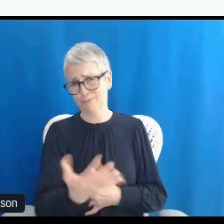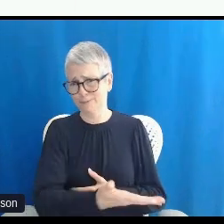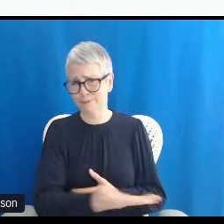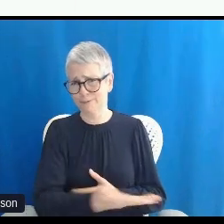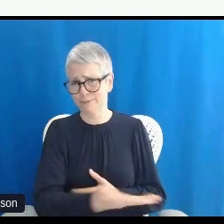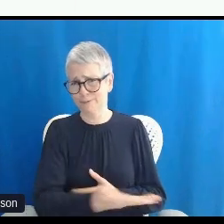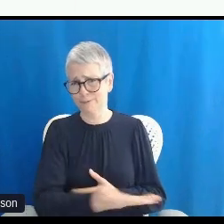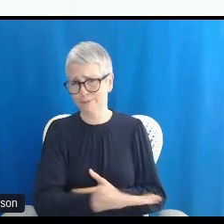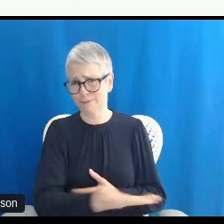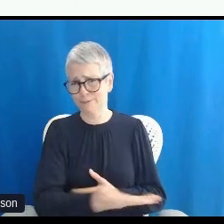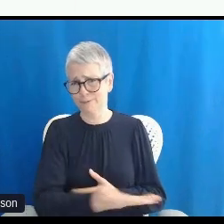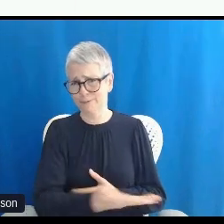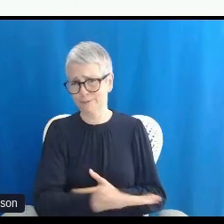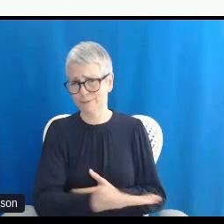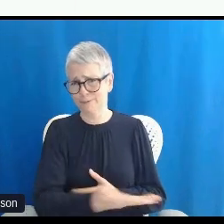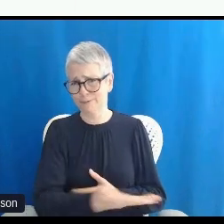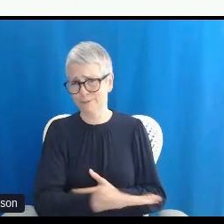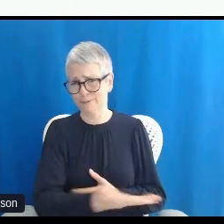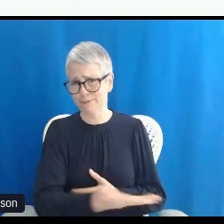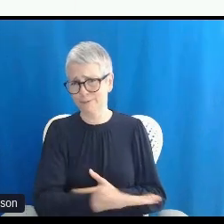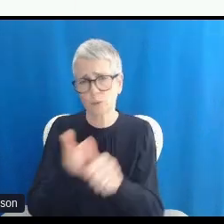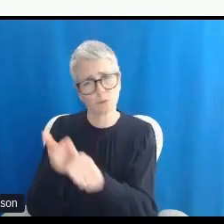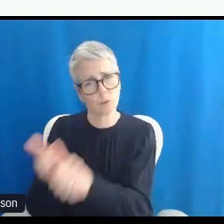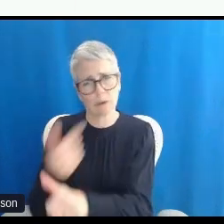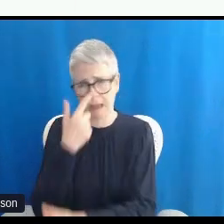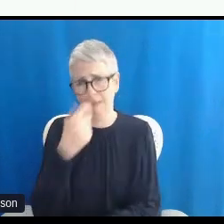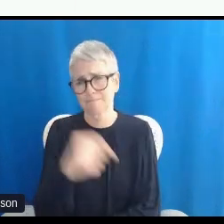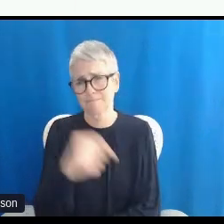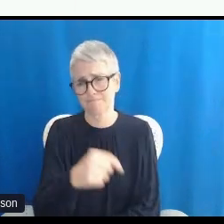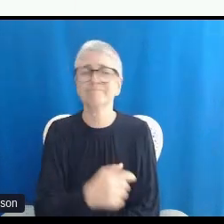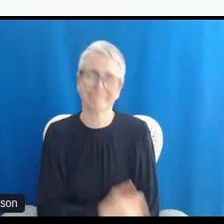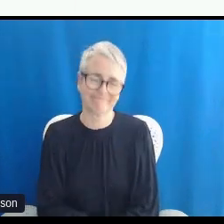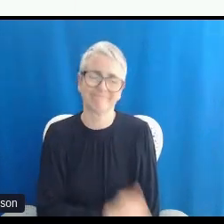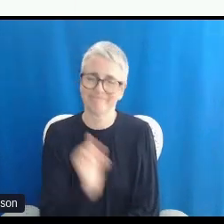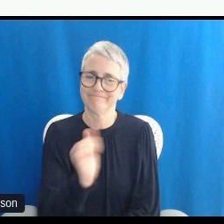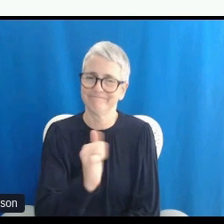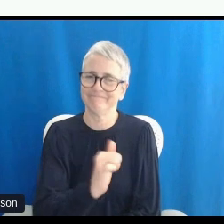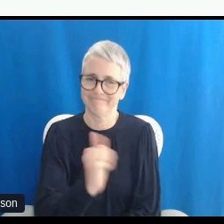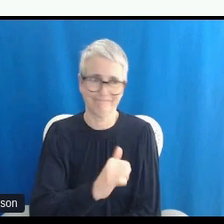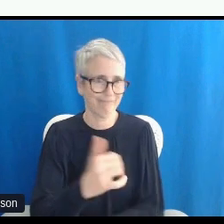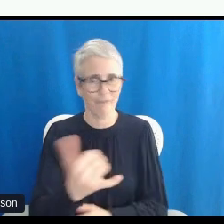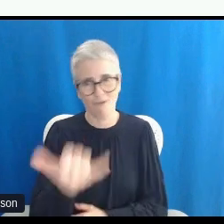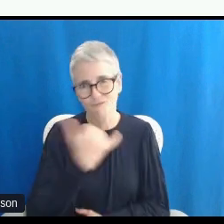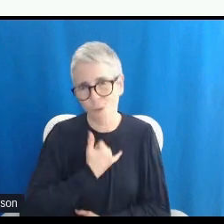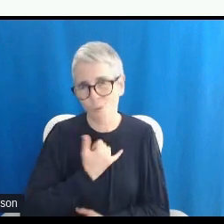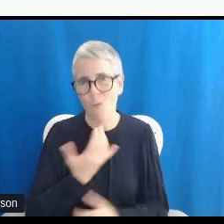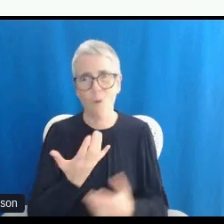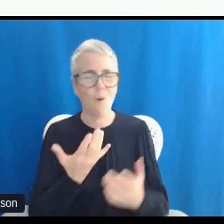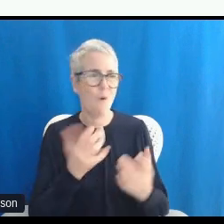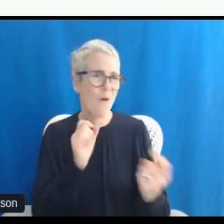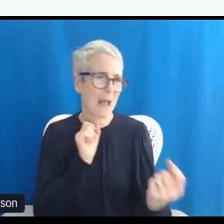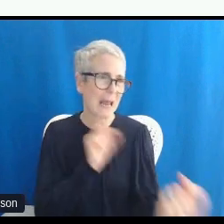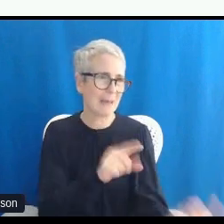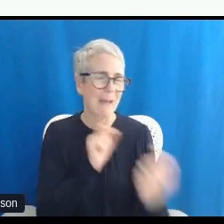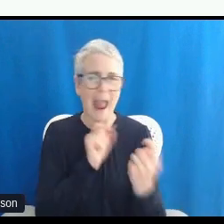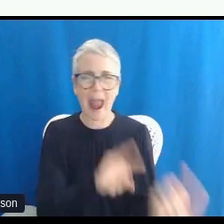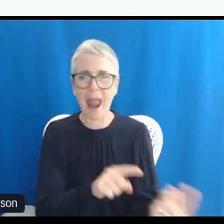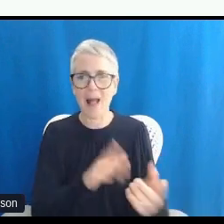there's always support coming from this team. Exactly. Phone calls, emails, Teams messages,